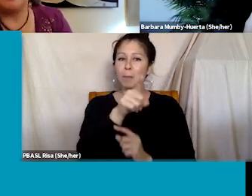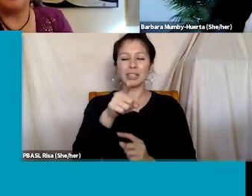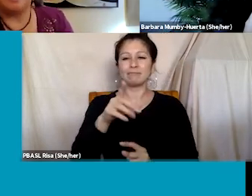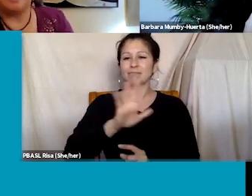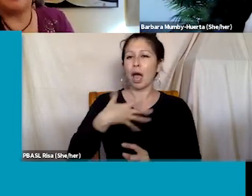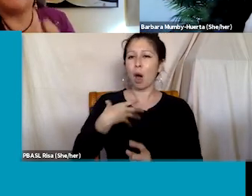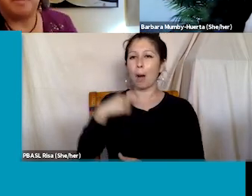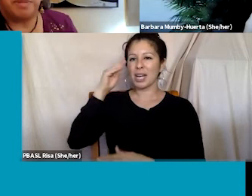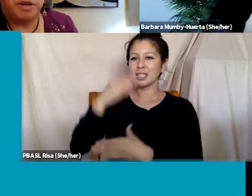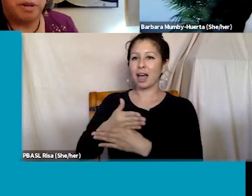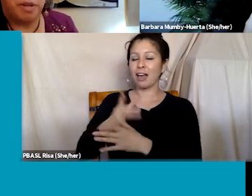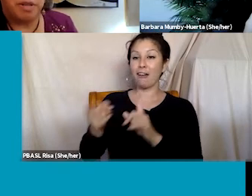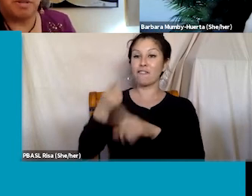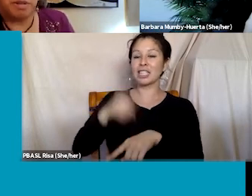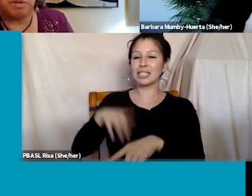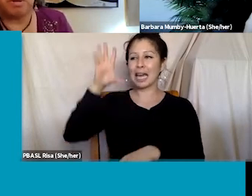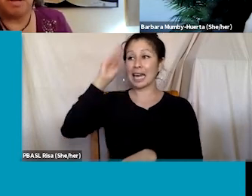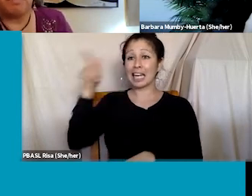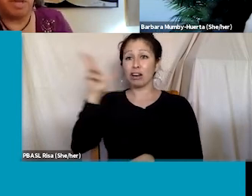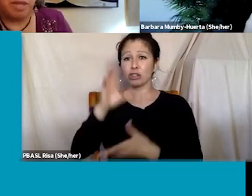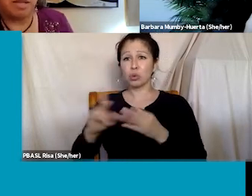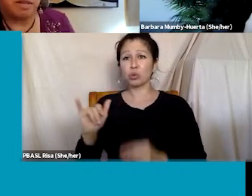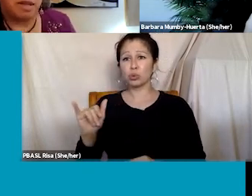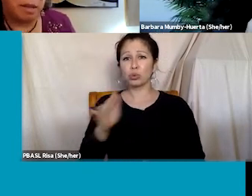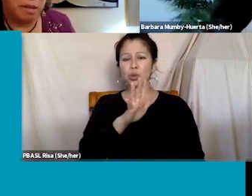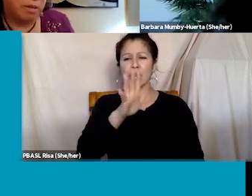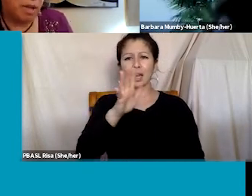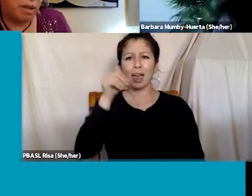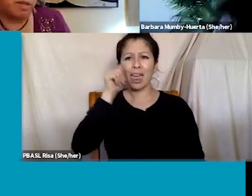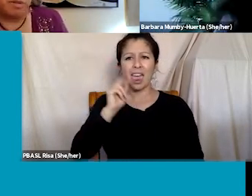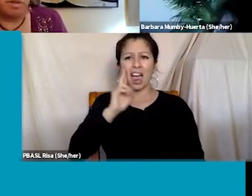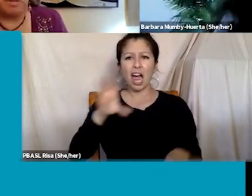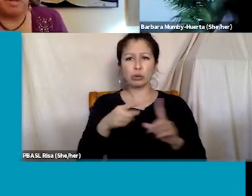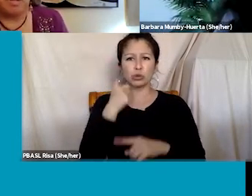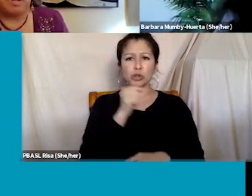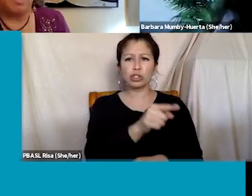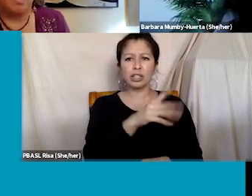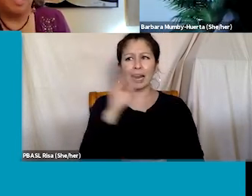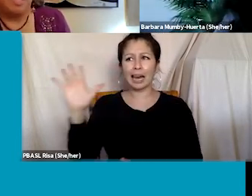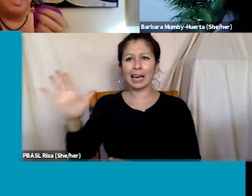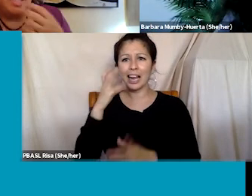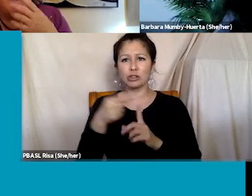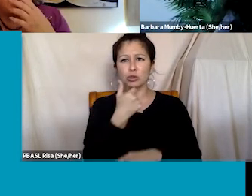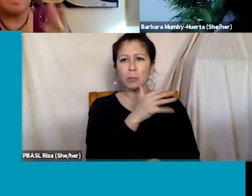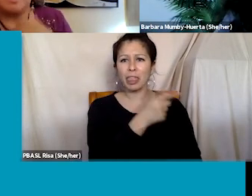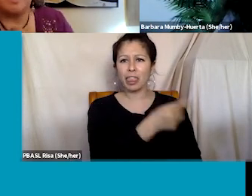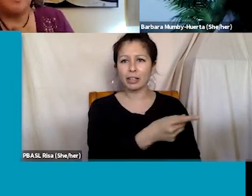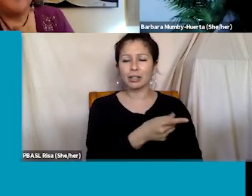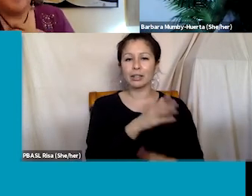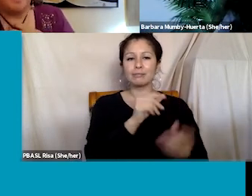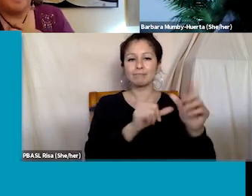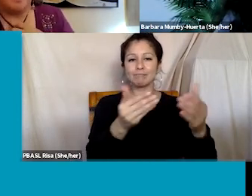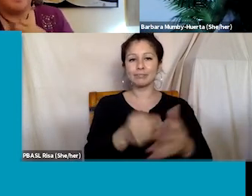her son do it. And it's the first time he heard this story of what his aunts and uncles and cousins were doing to her. And next